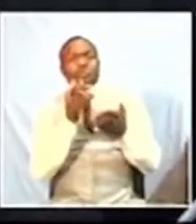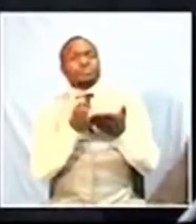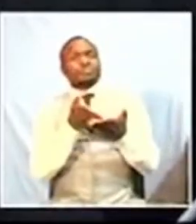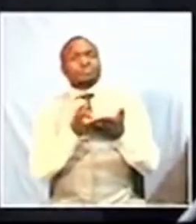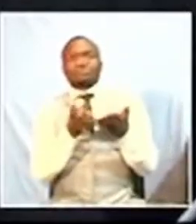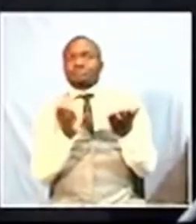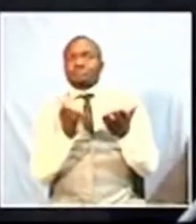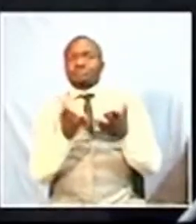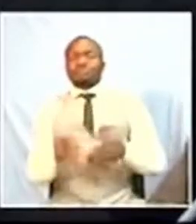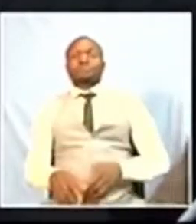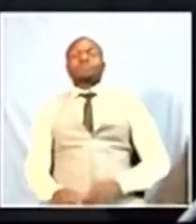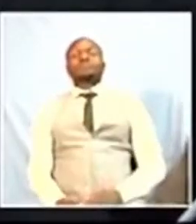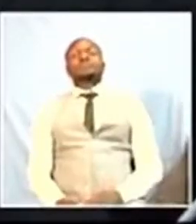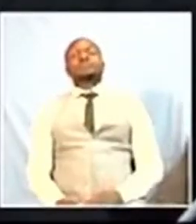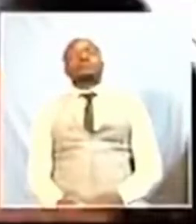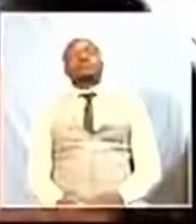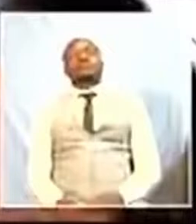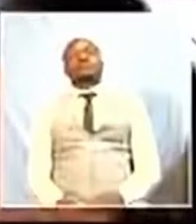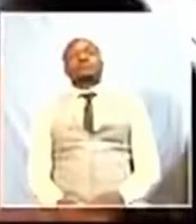particular ledger.